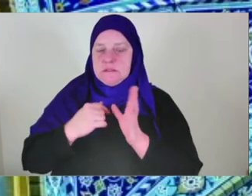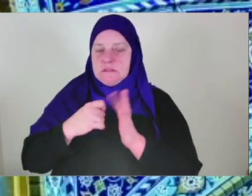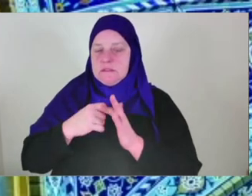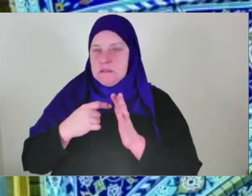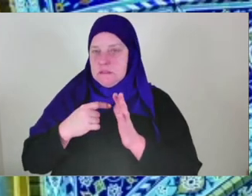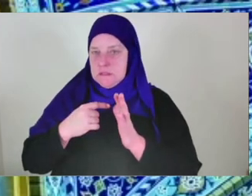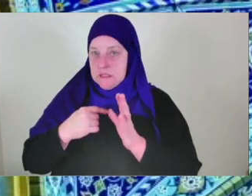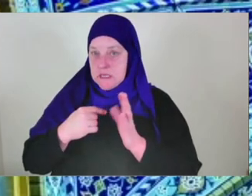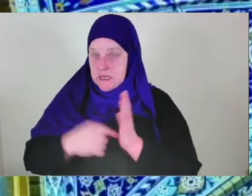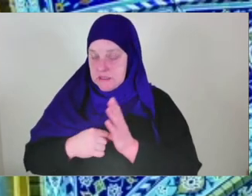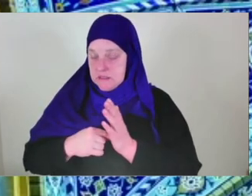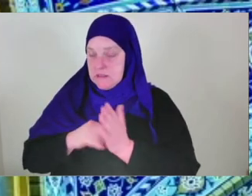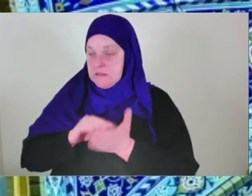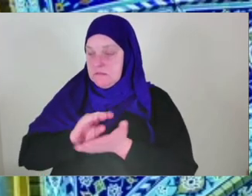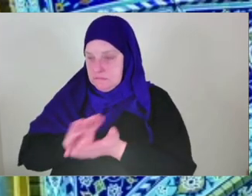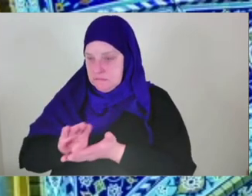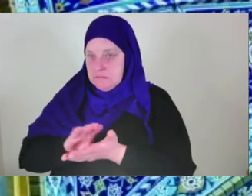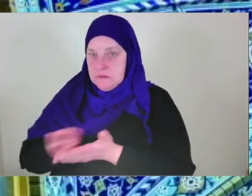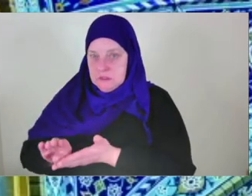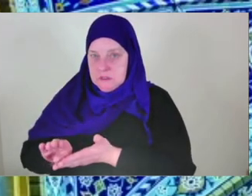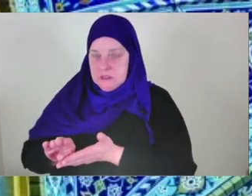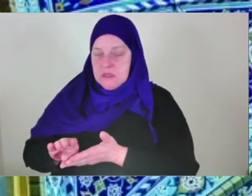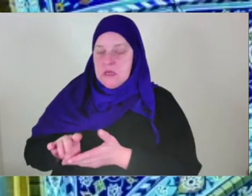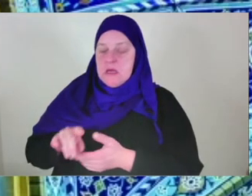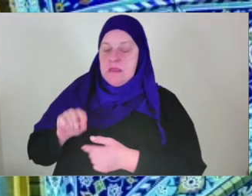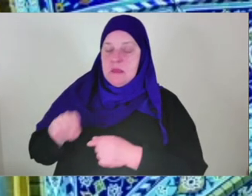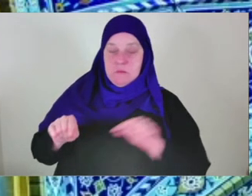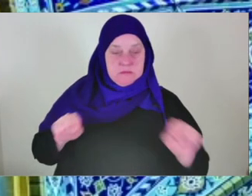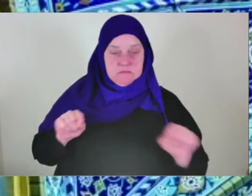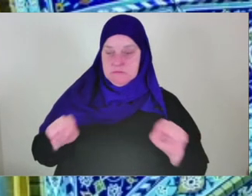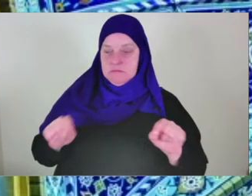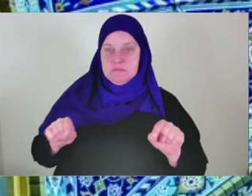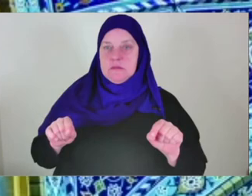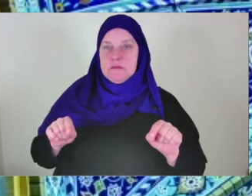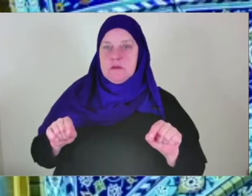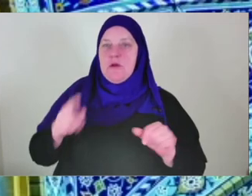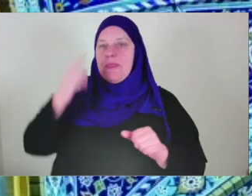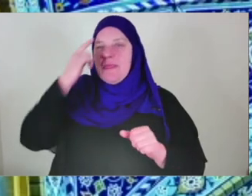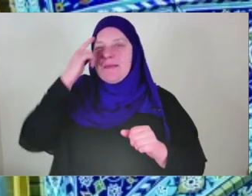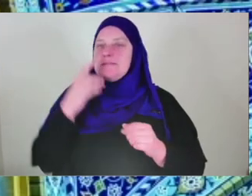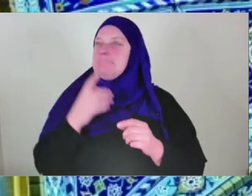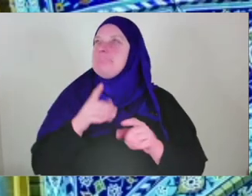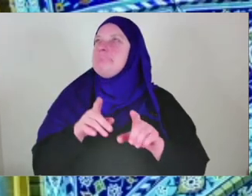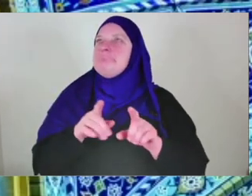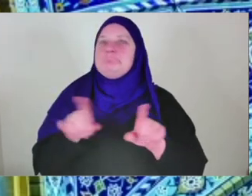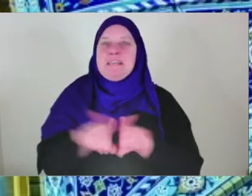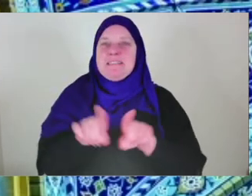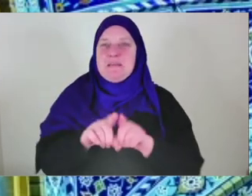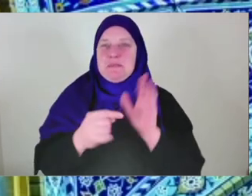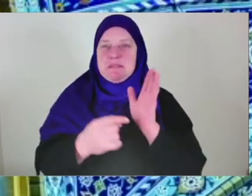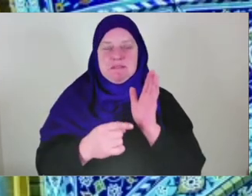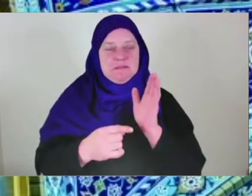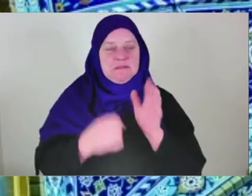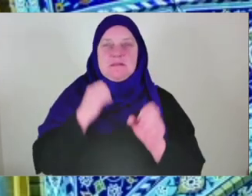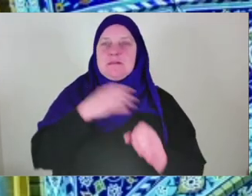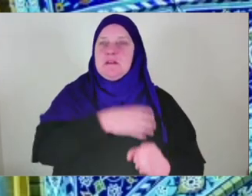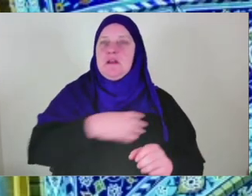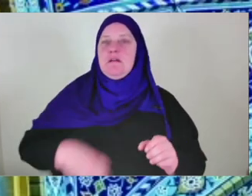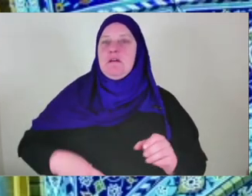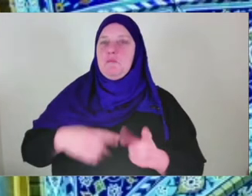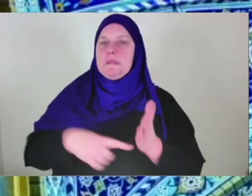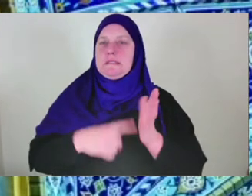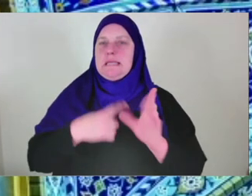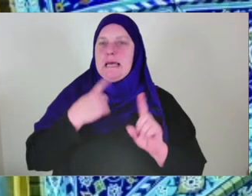to certain level, the government may give you exemption for certain uses if you are the cause is a tax deductible